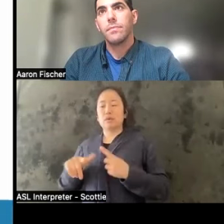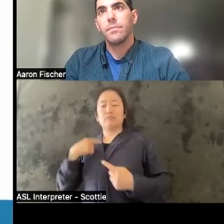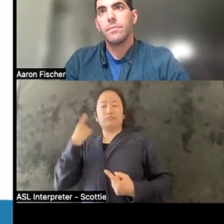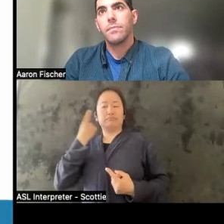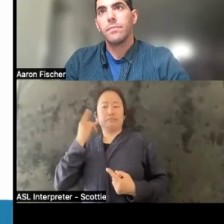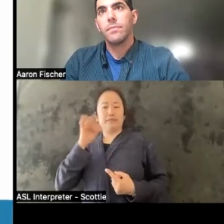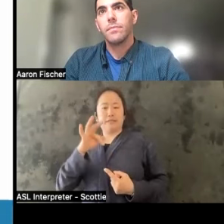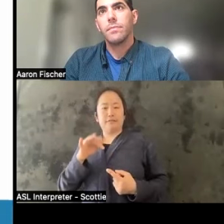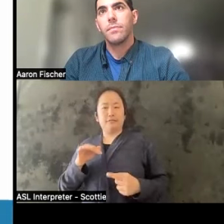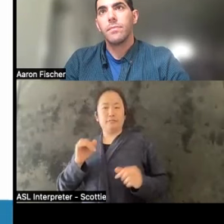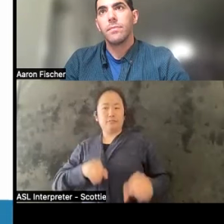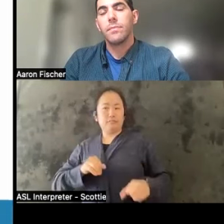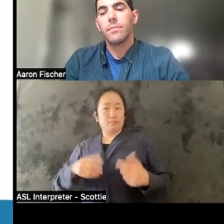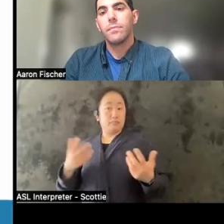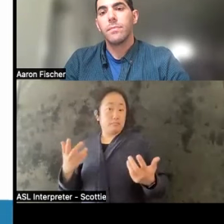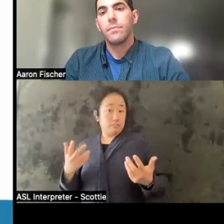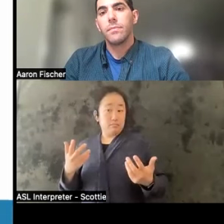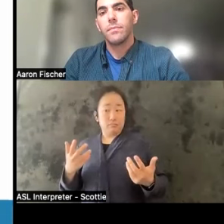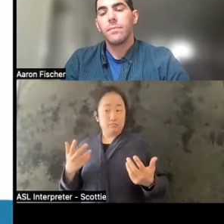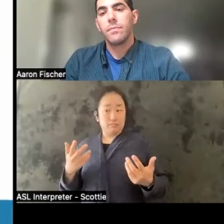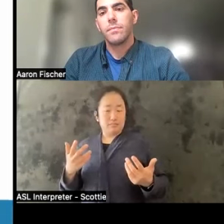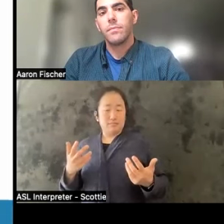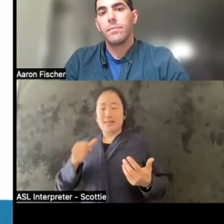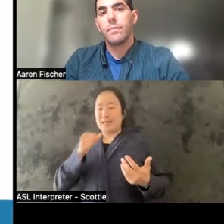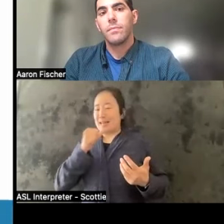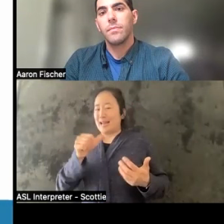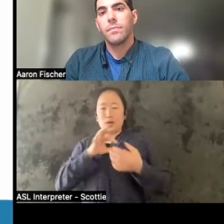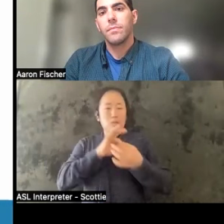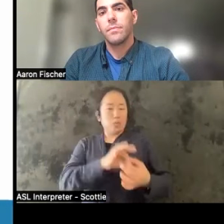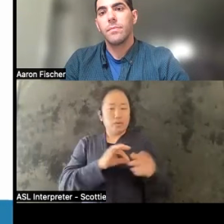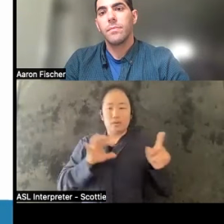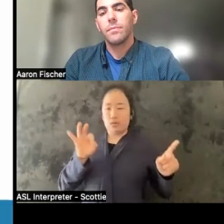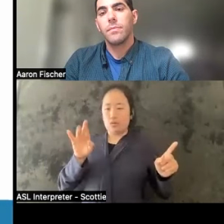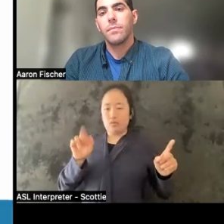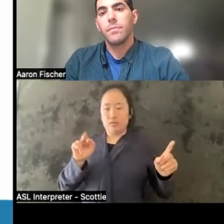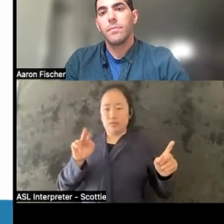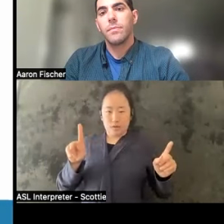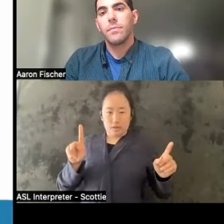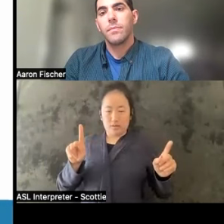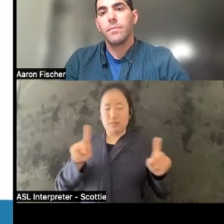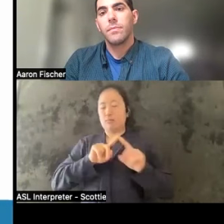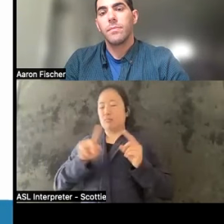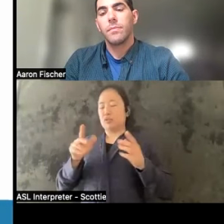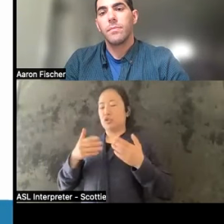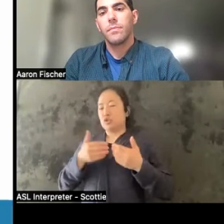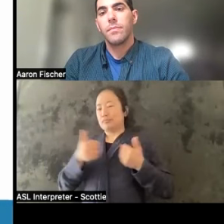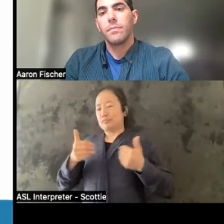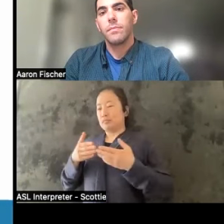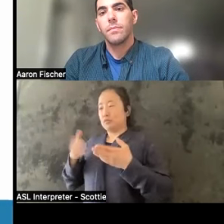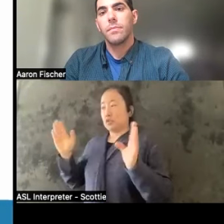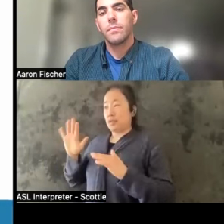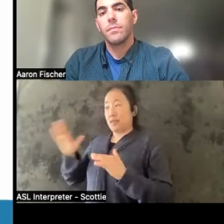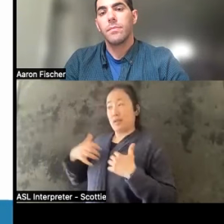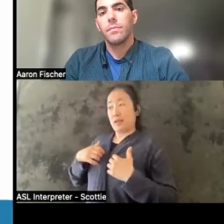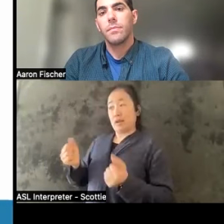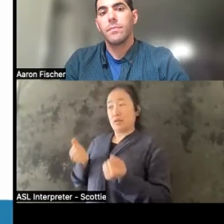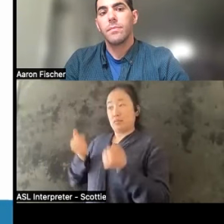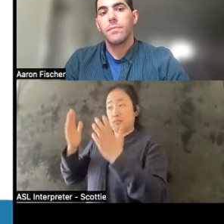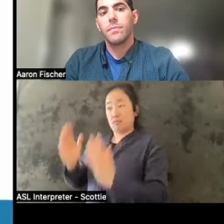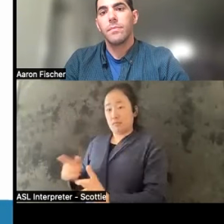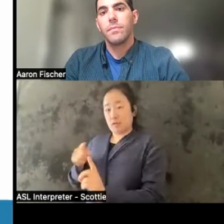reach out unrelated to Frank, but just generally for the health provider to offer